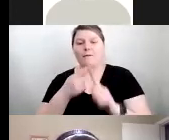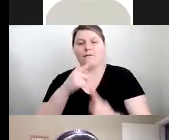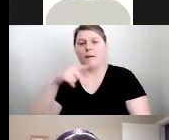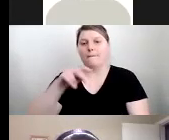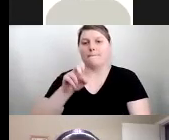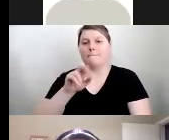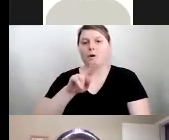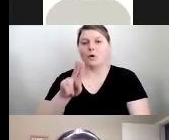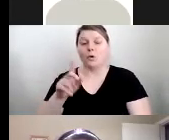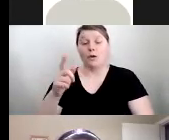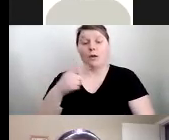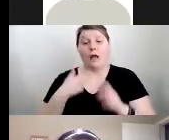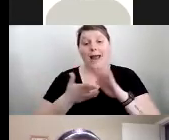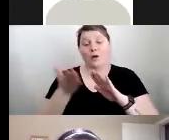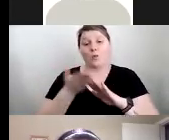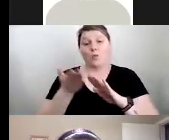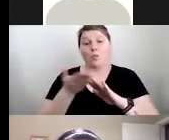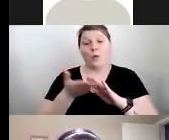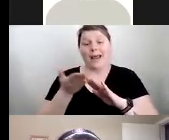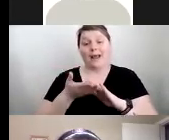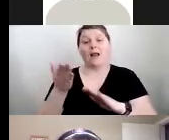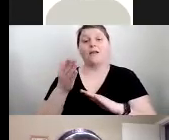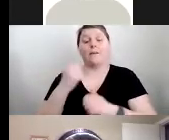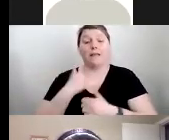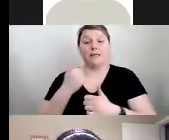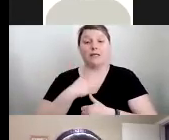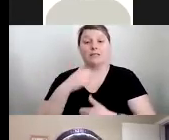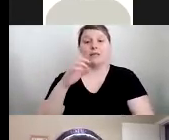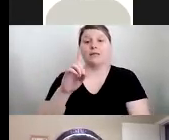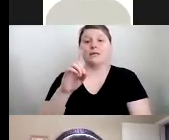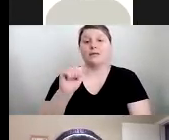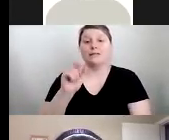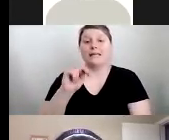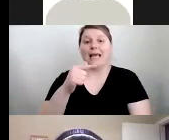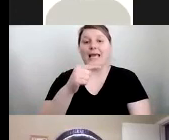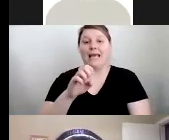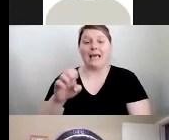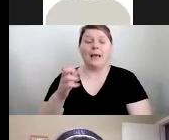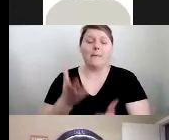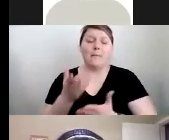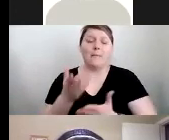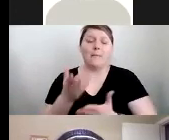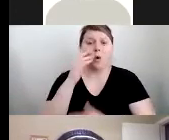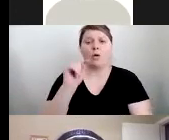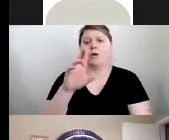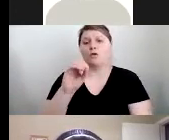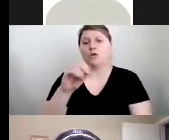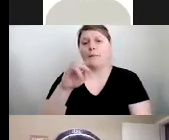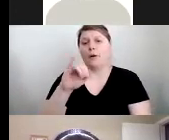dengue surveillance program and dengue vaccine program. So dengue, as probably many of you know, is a tropical